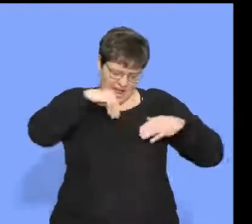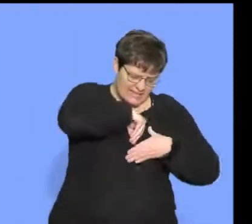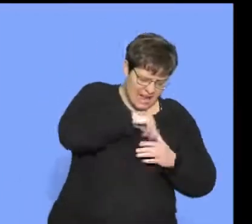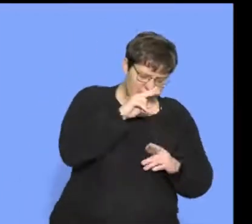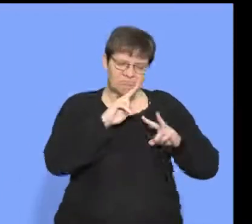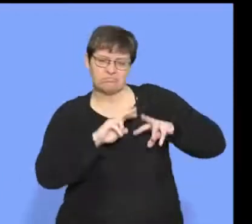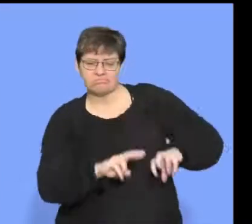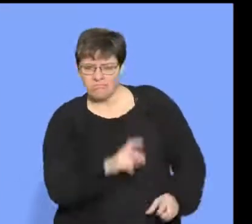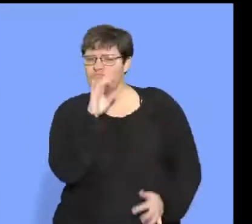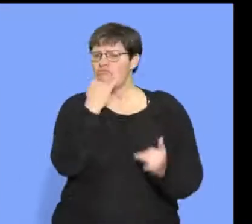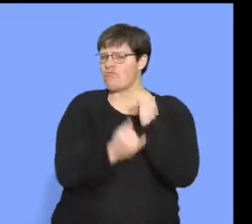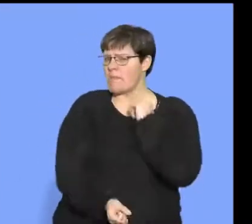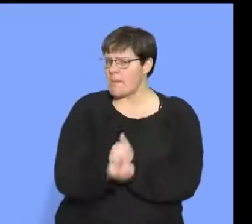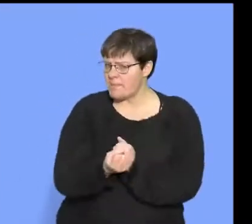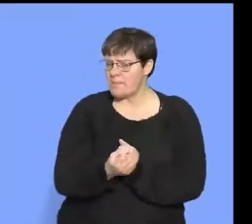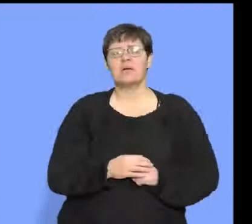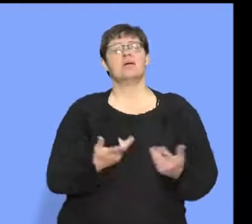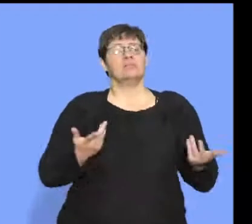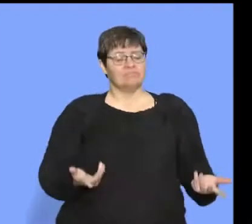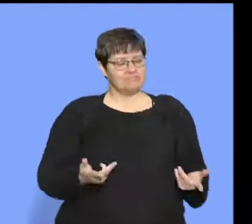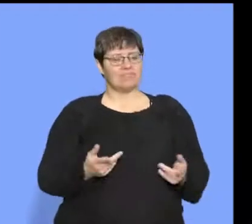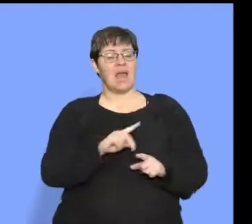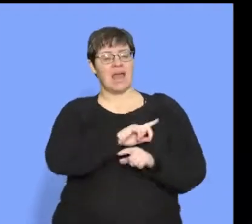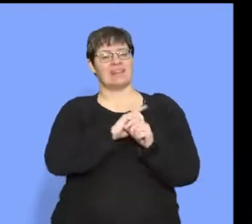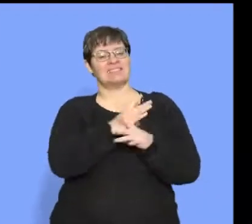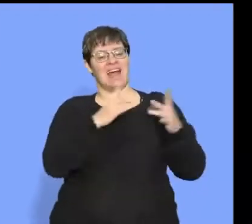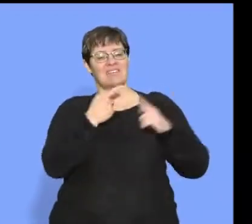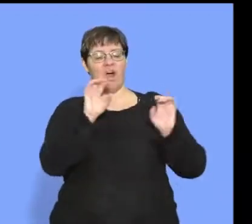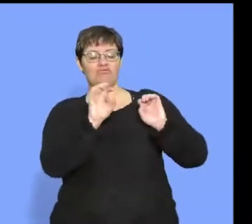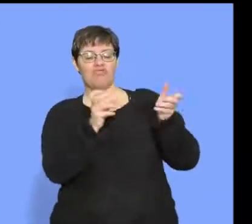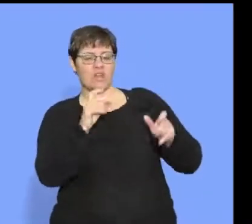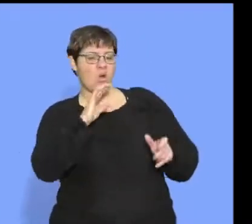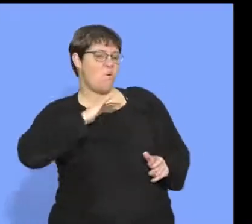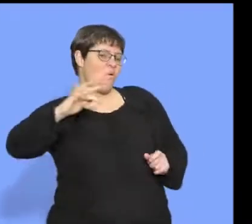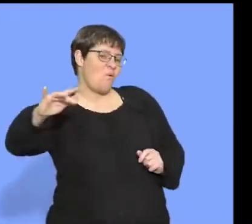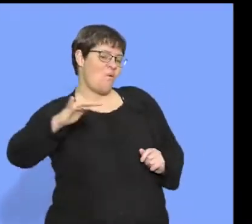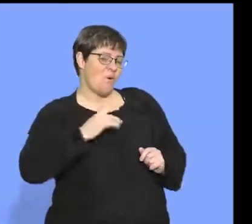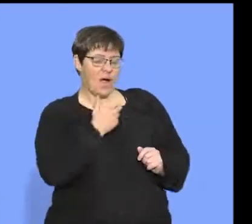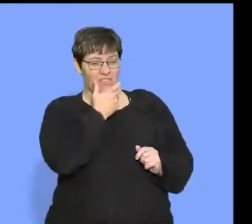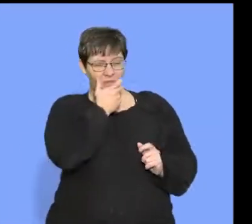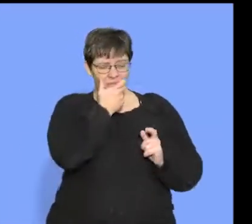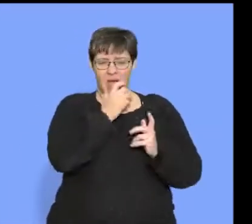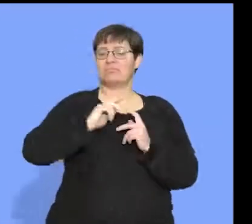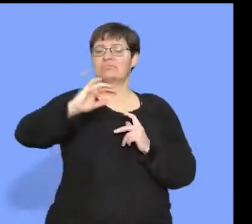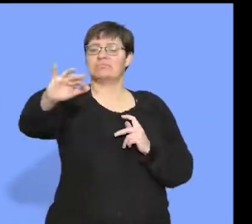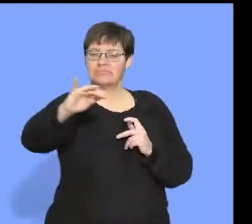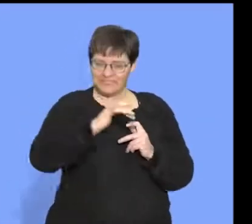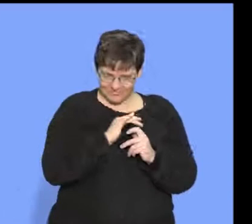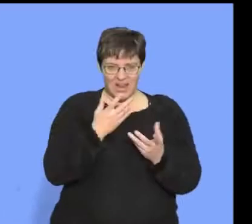people's bodies and see what's wrong. And as I mentioned at the beginning, it's used to transmit